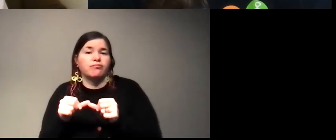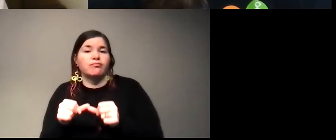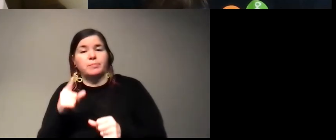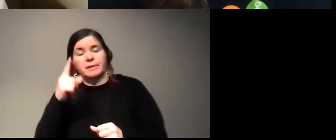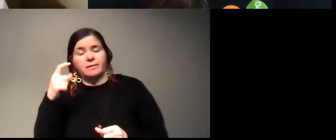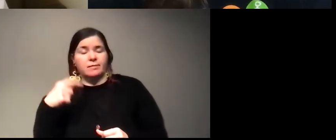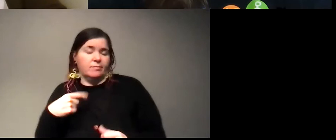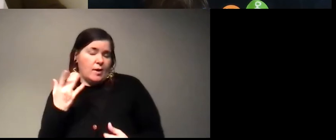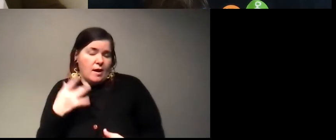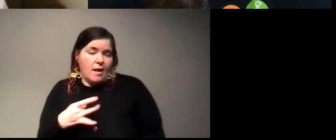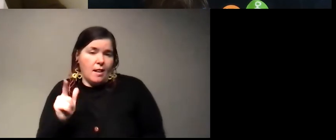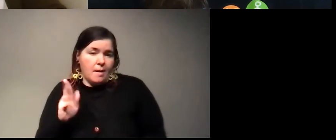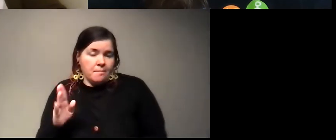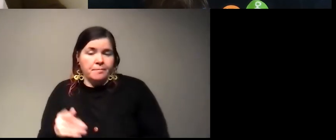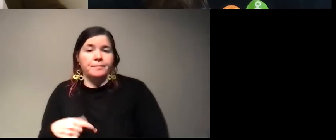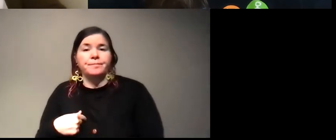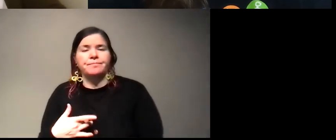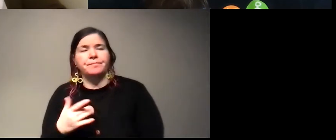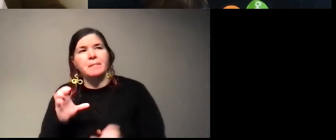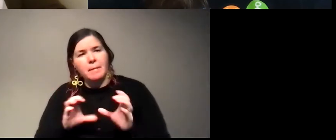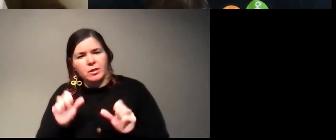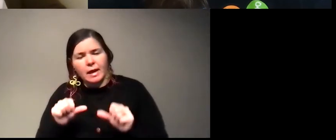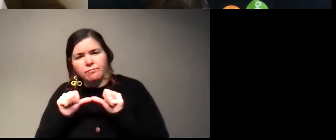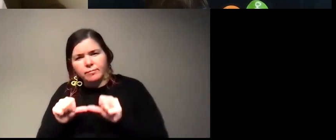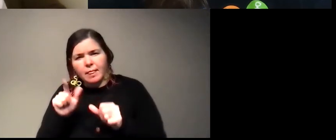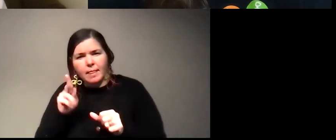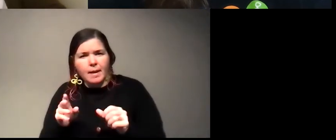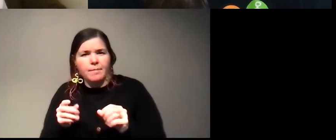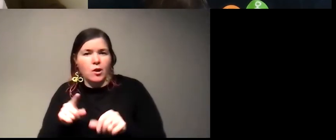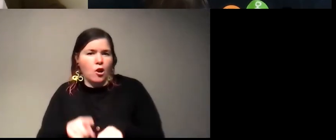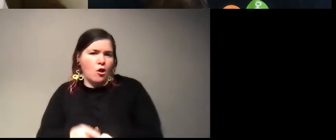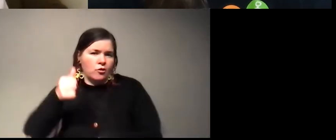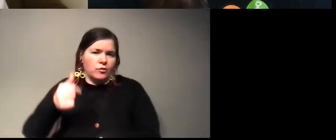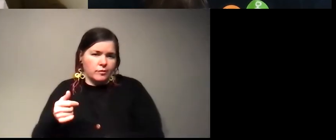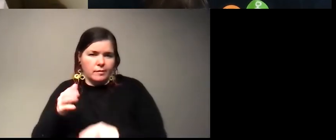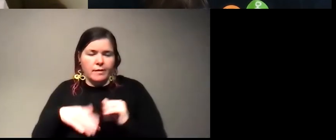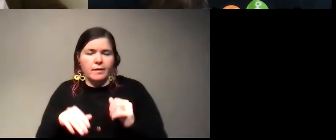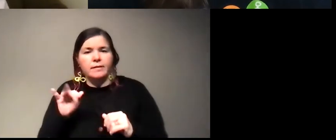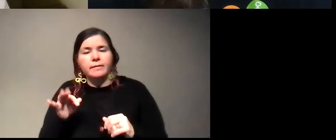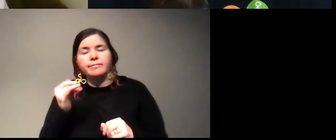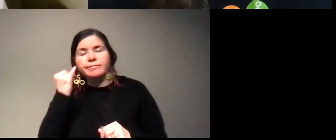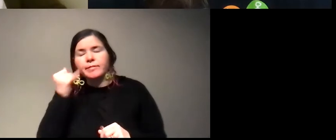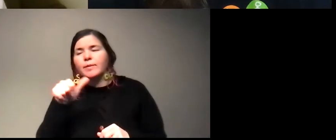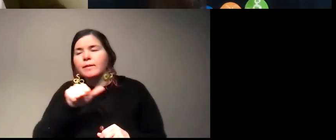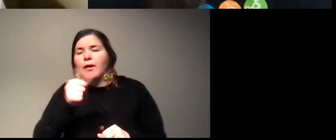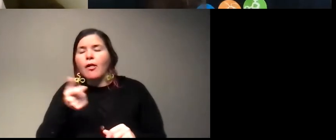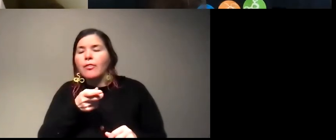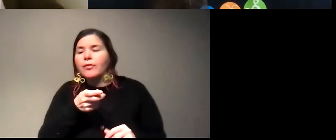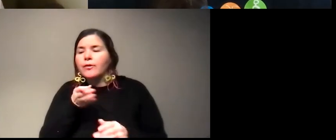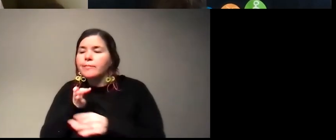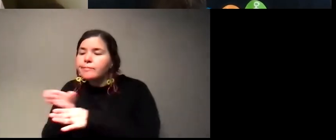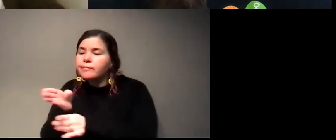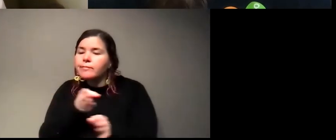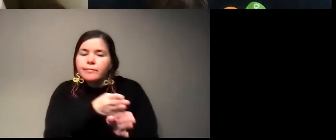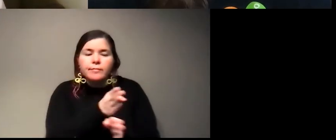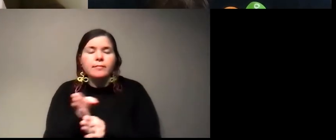lab. And I felt like with chemistry, I could be in the lab a little bit longer than if I had gone a different route. So it's really just